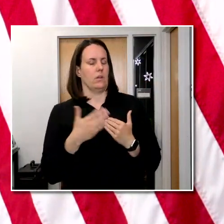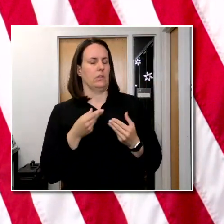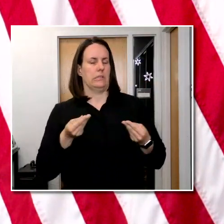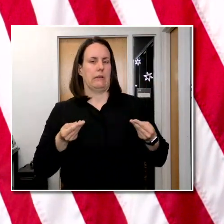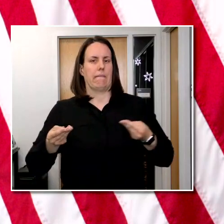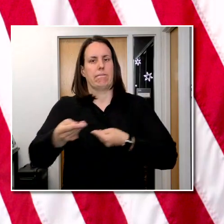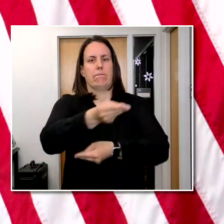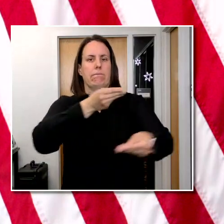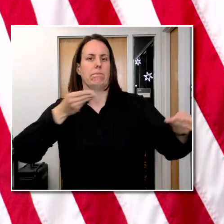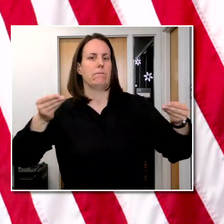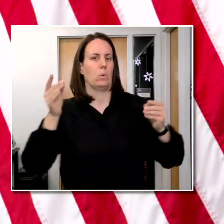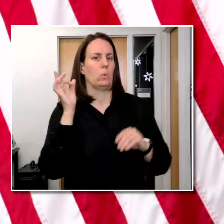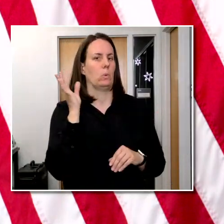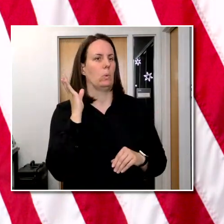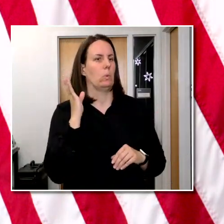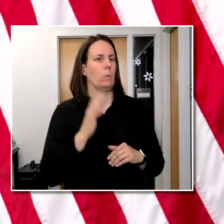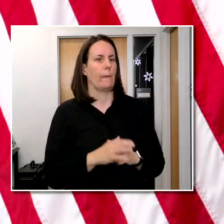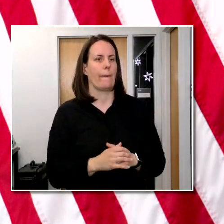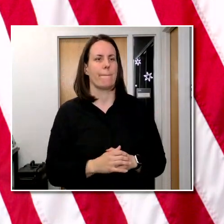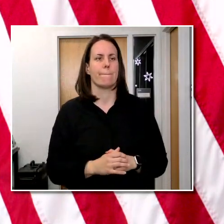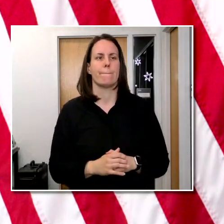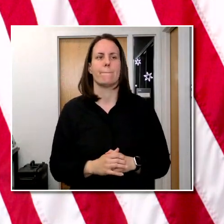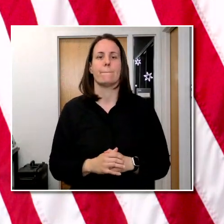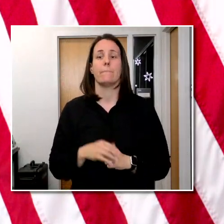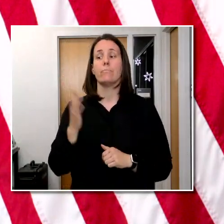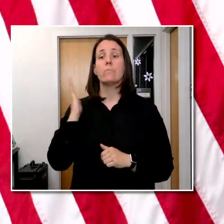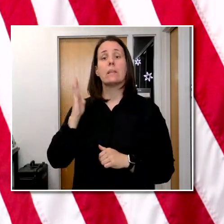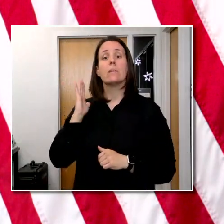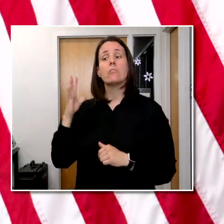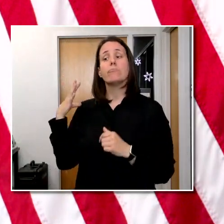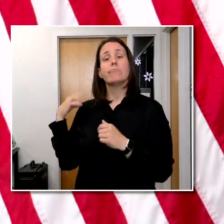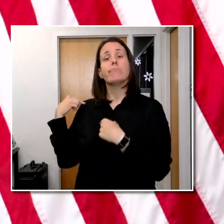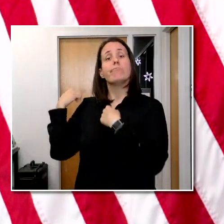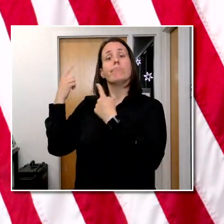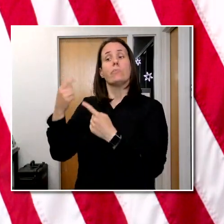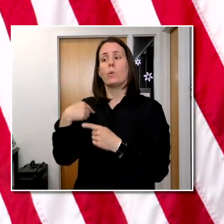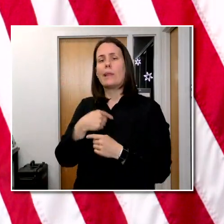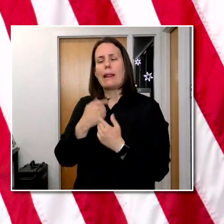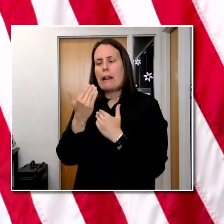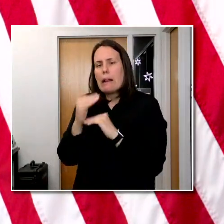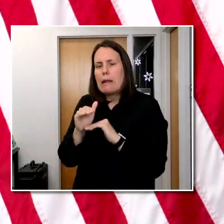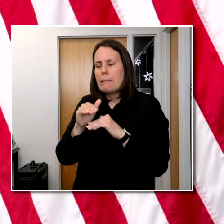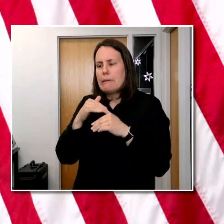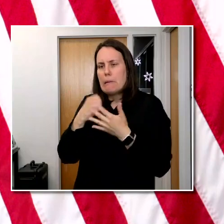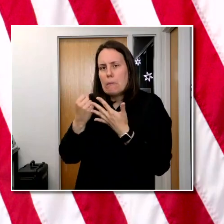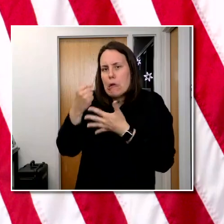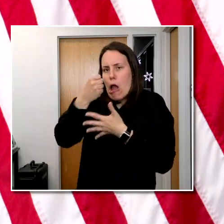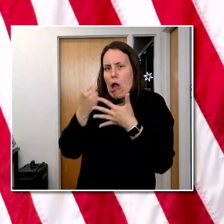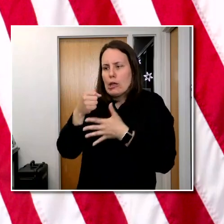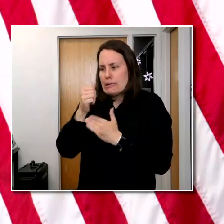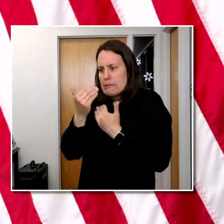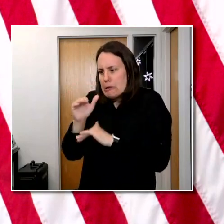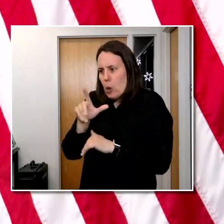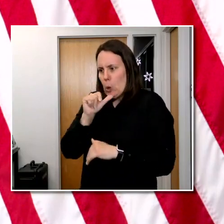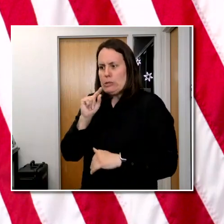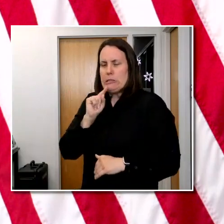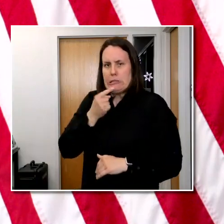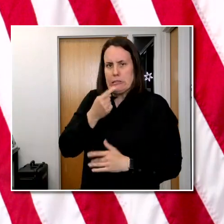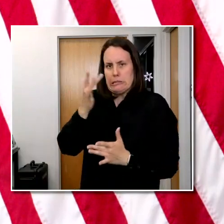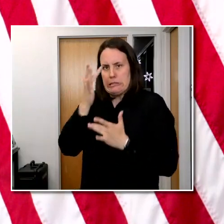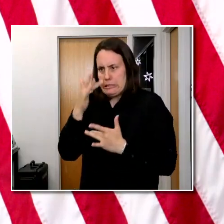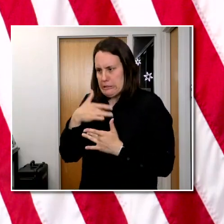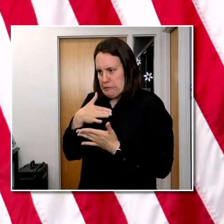been limited to the most sick people. And so this is a new approach because we have been able